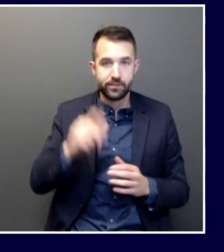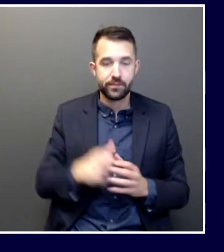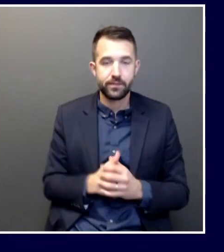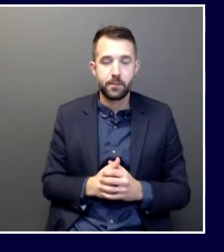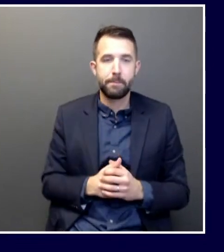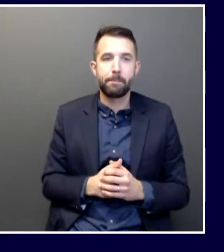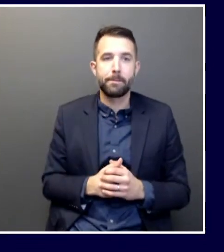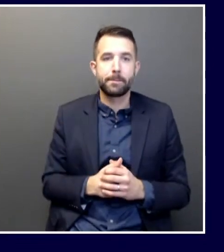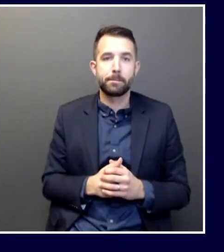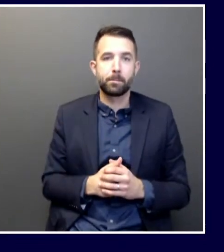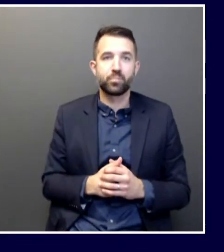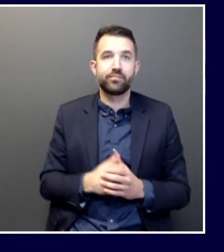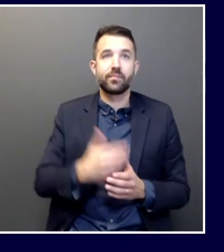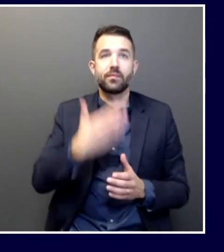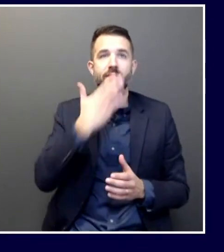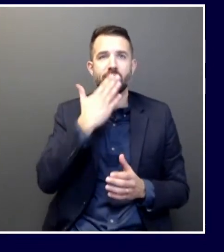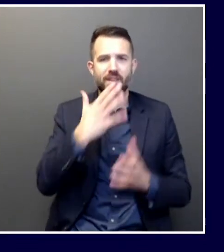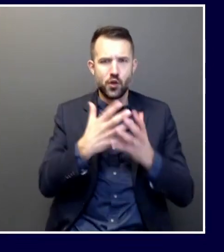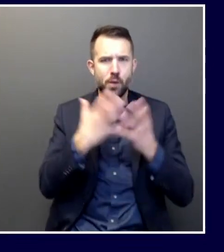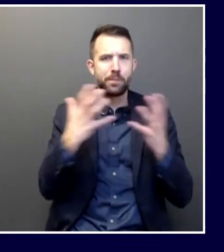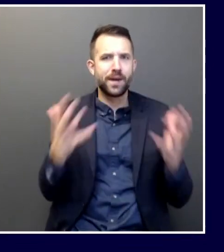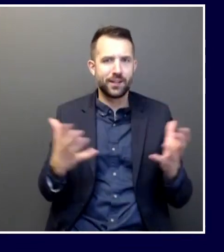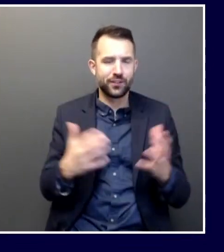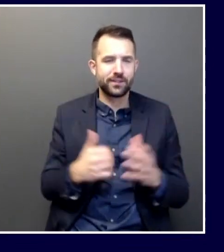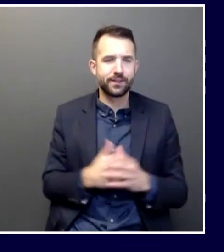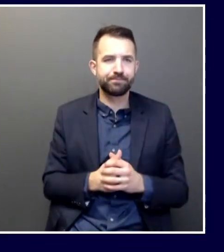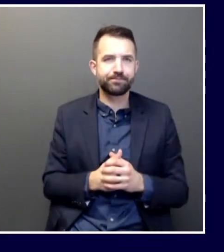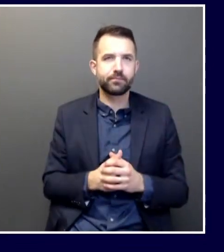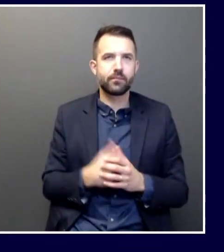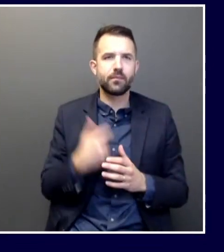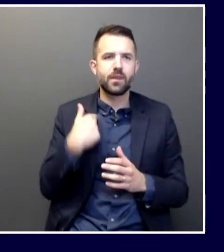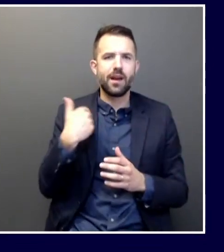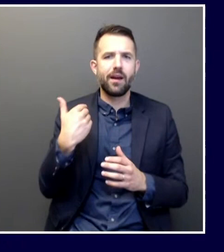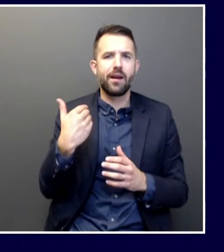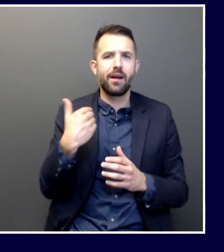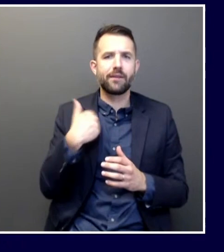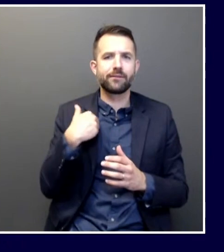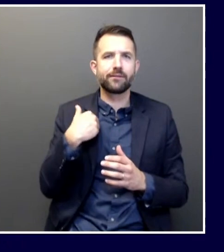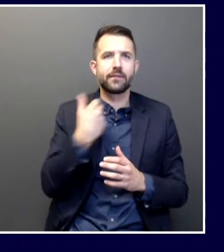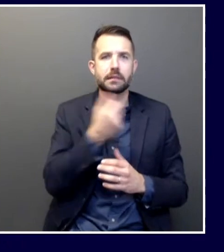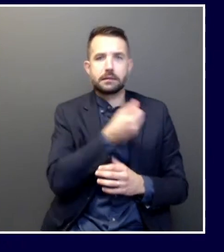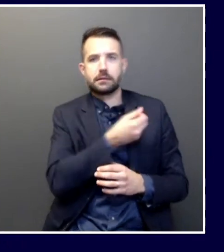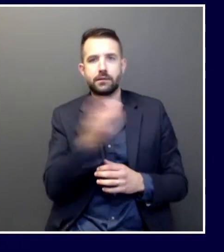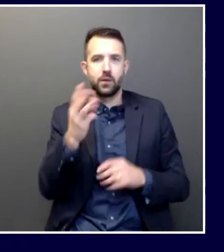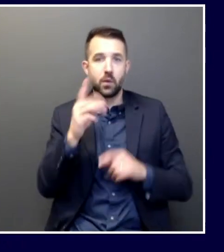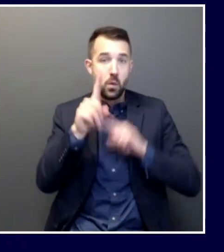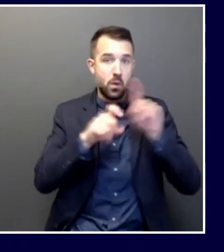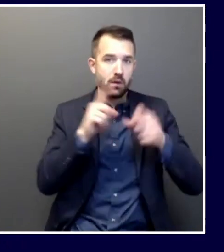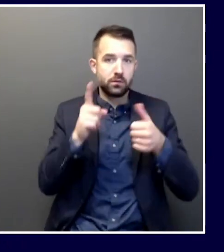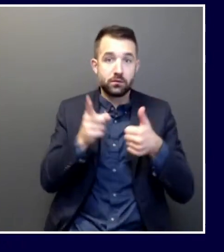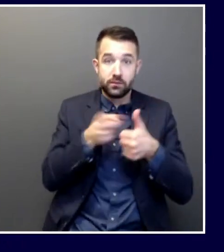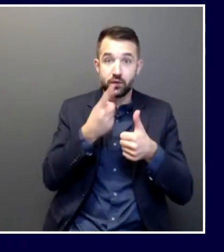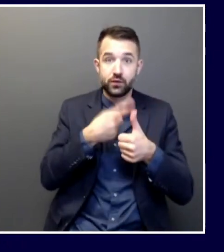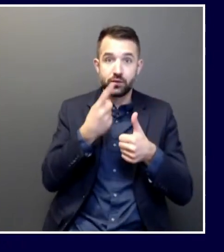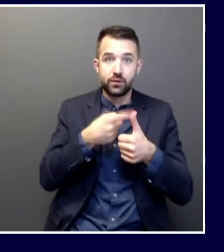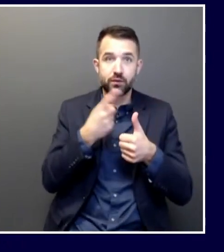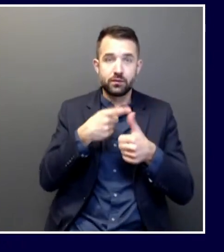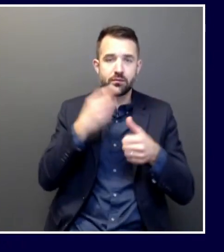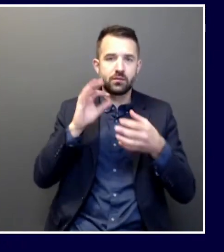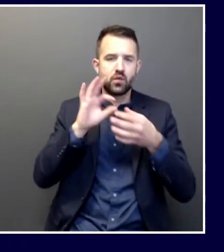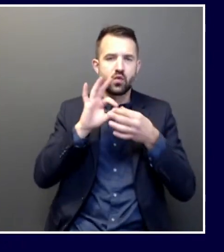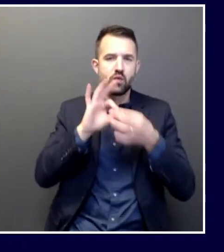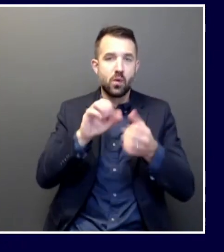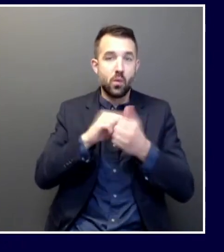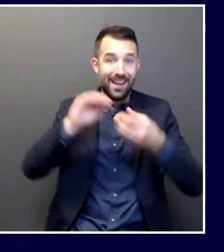Thank you very much. I wanted to start with a number question, just to make sure I understand one facet of what we're talking about.